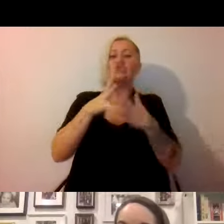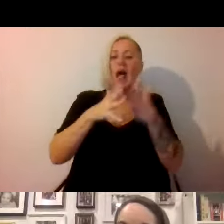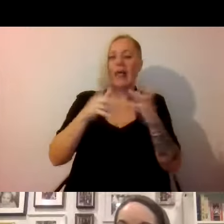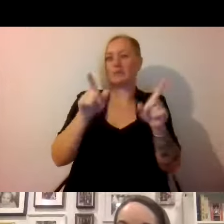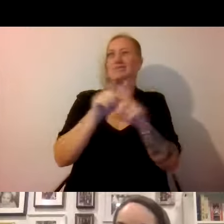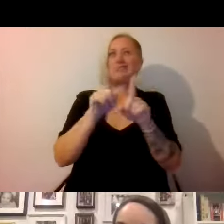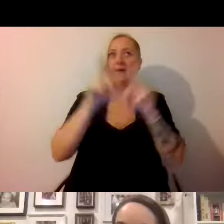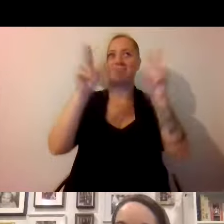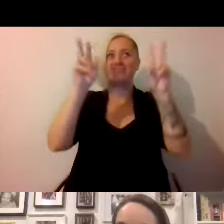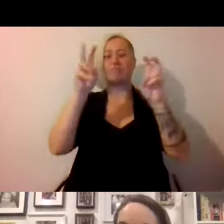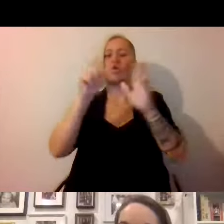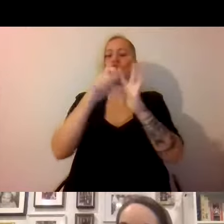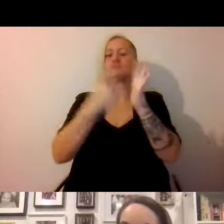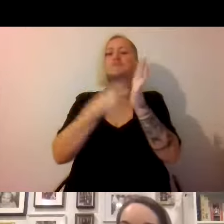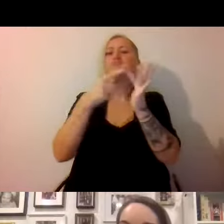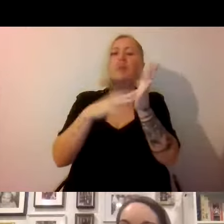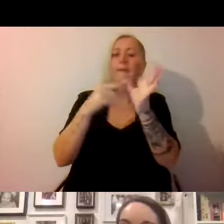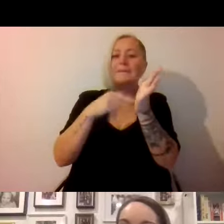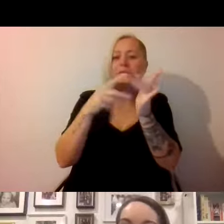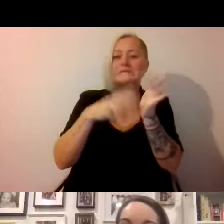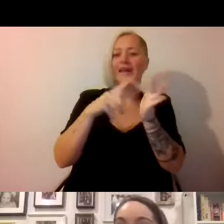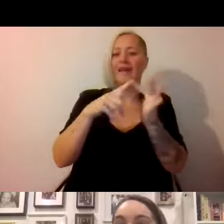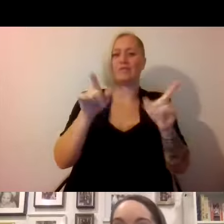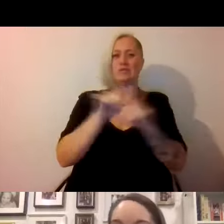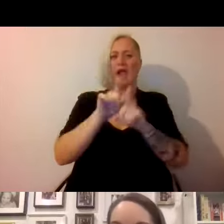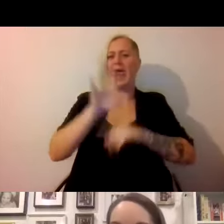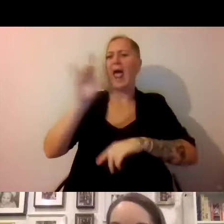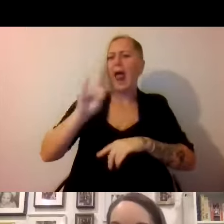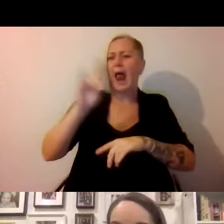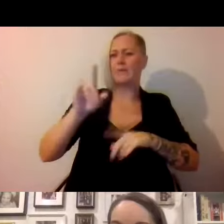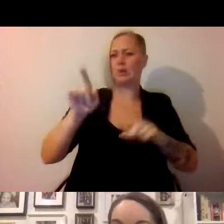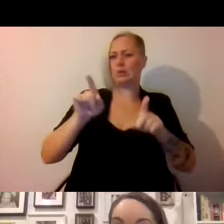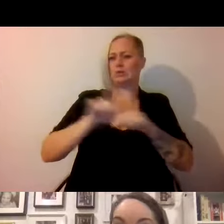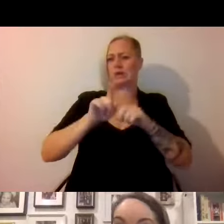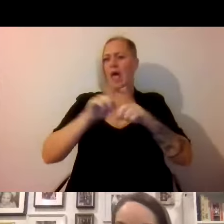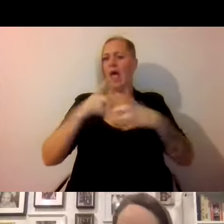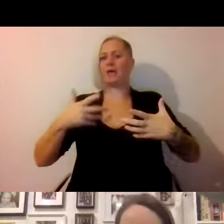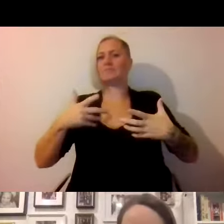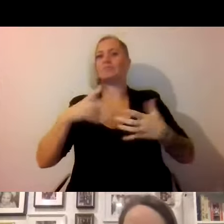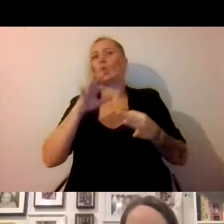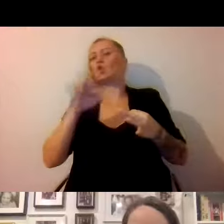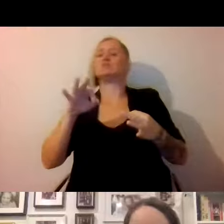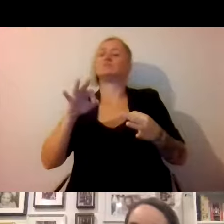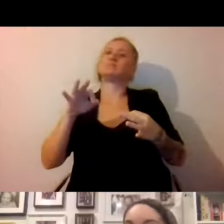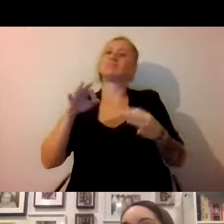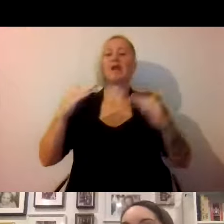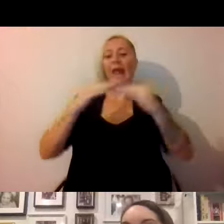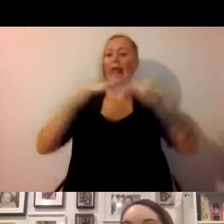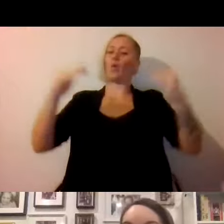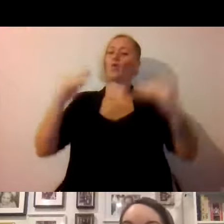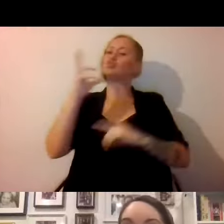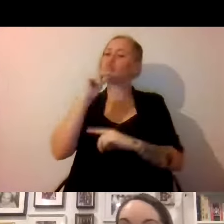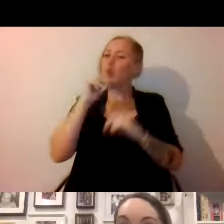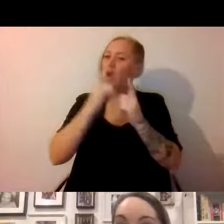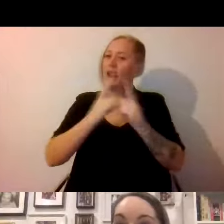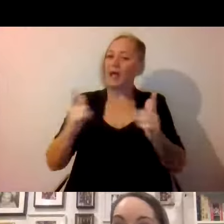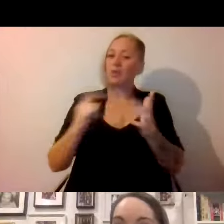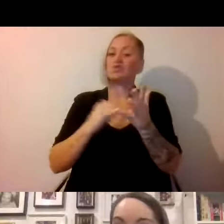almost kind of savage and animal. It wasn't seen as equal to spoken language. And so students were